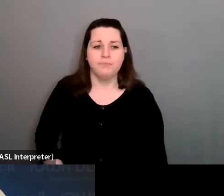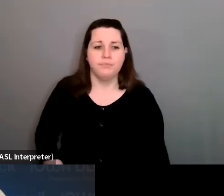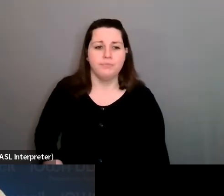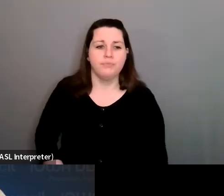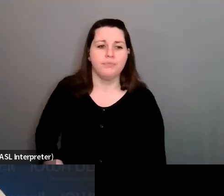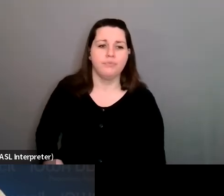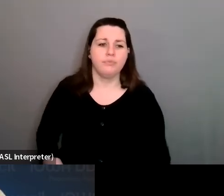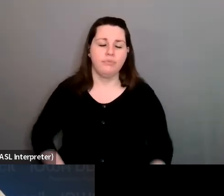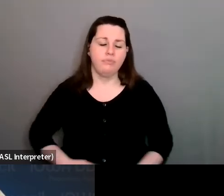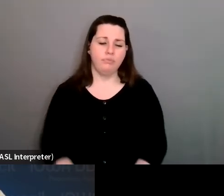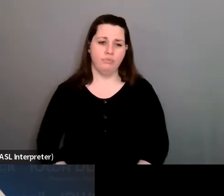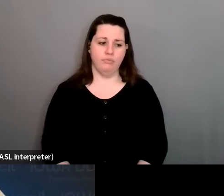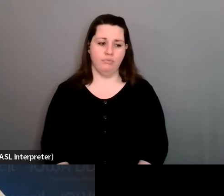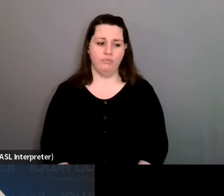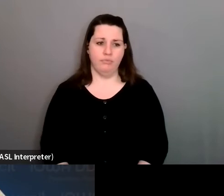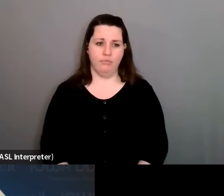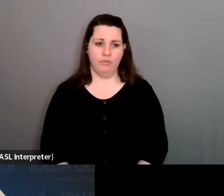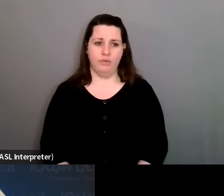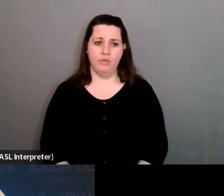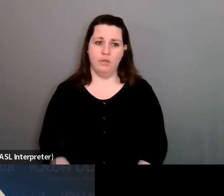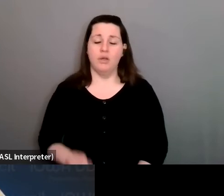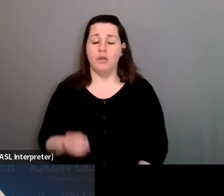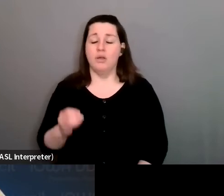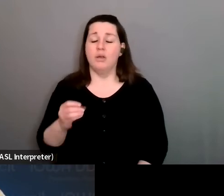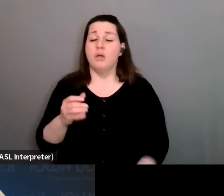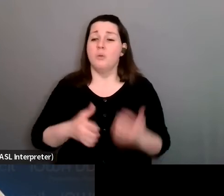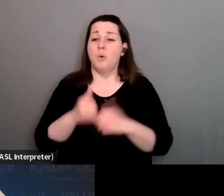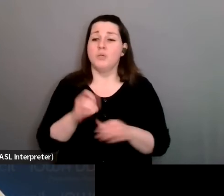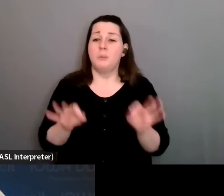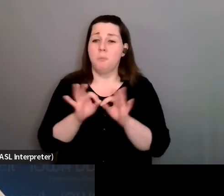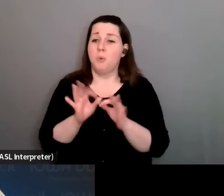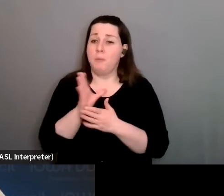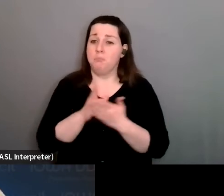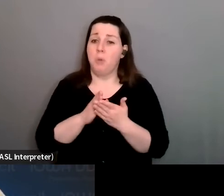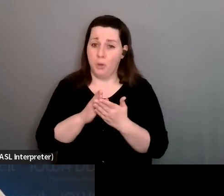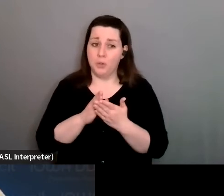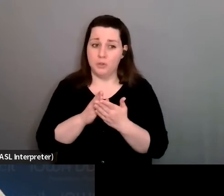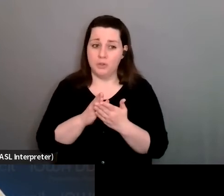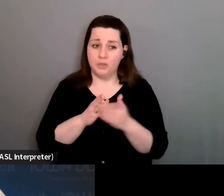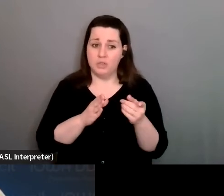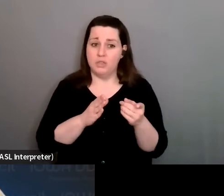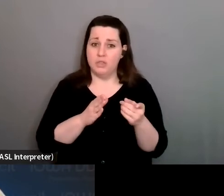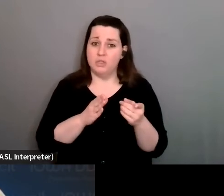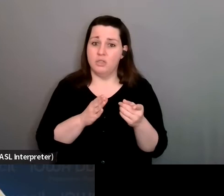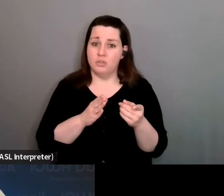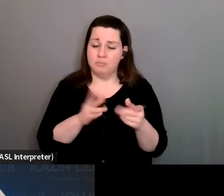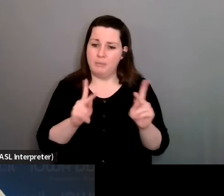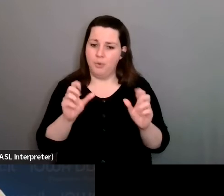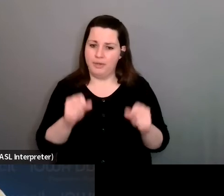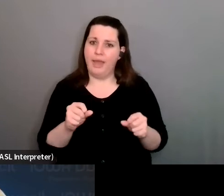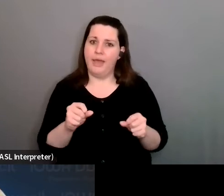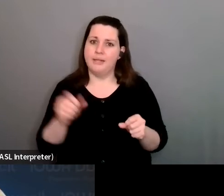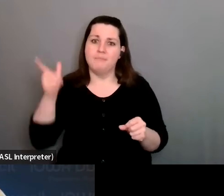So I said that probably the most important piece of this program is allowing people to maintain benefits. That was